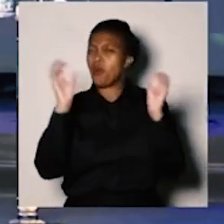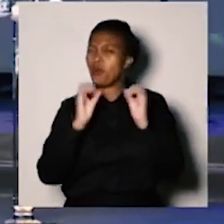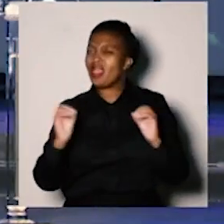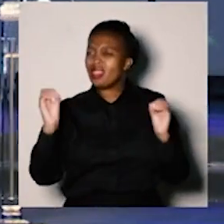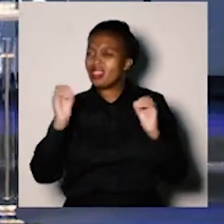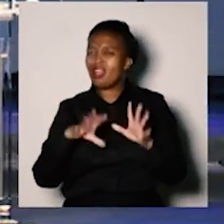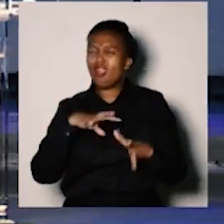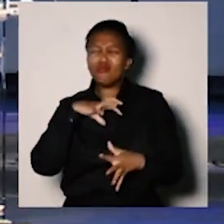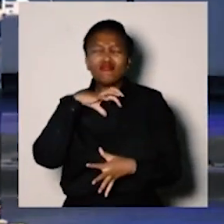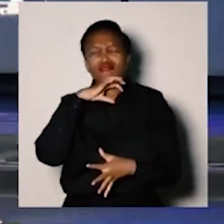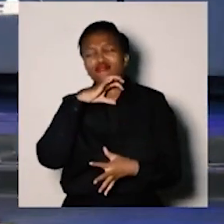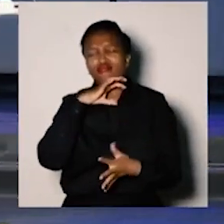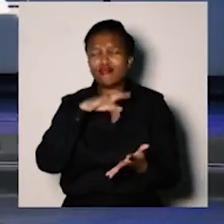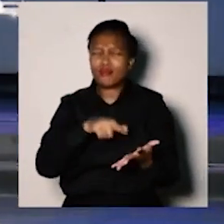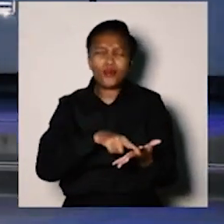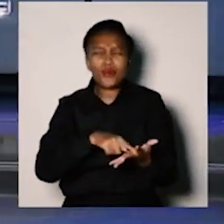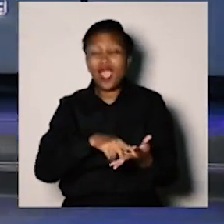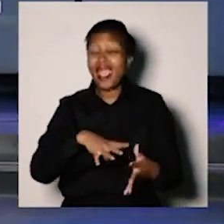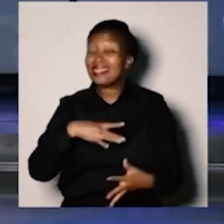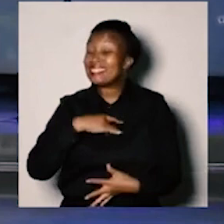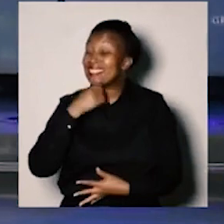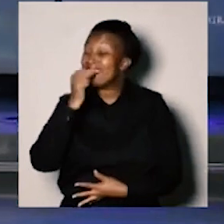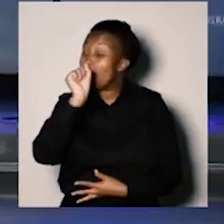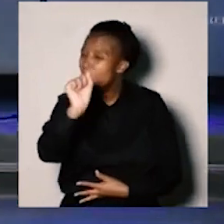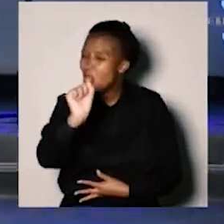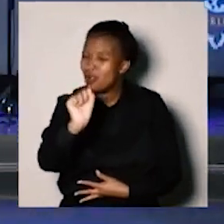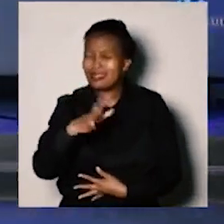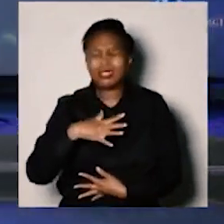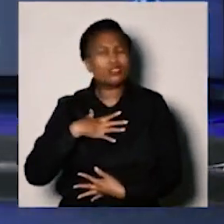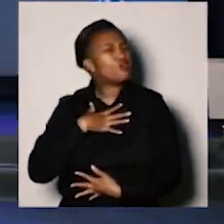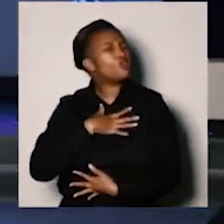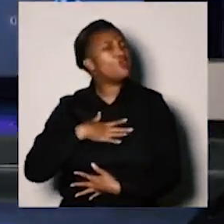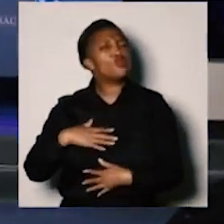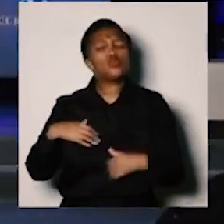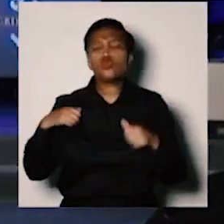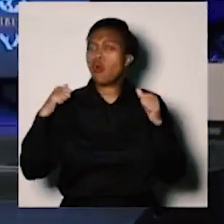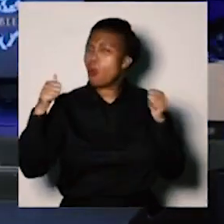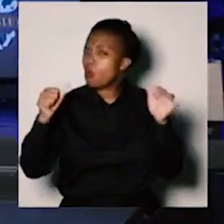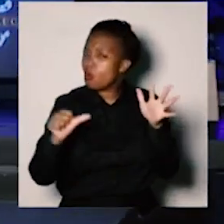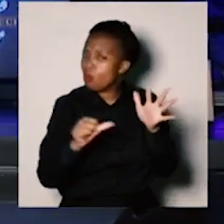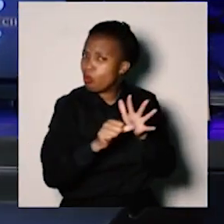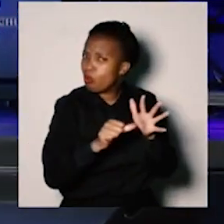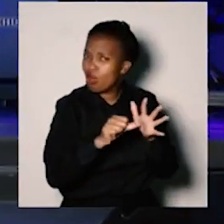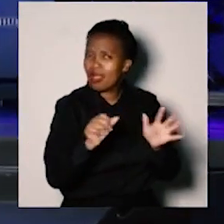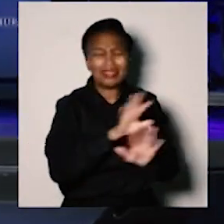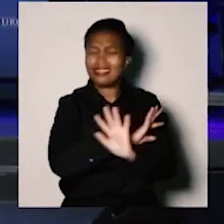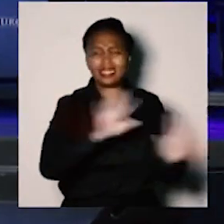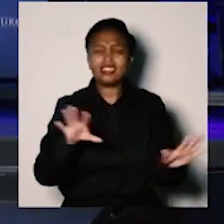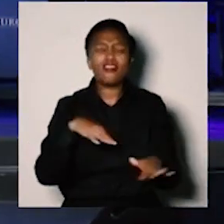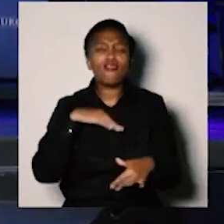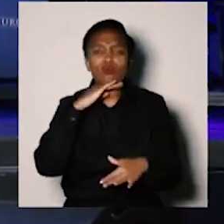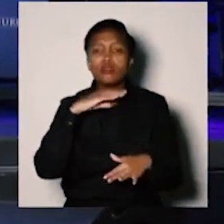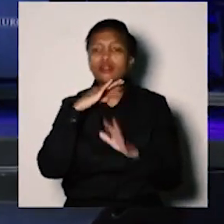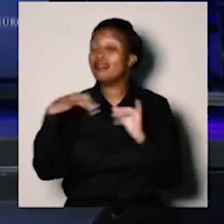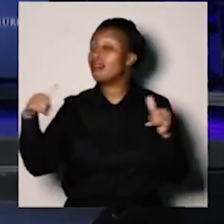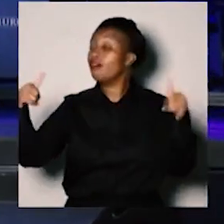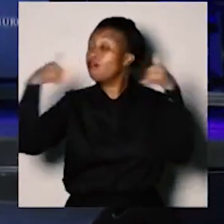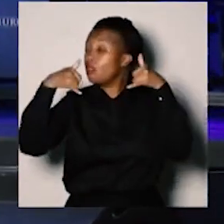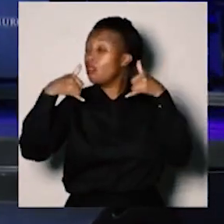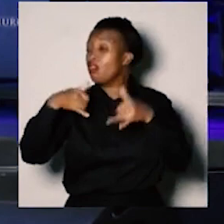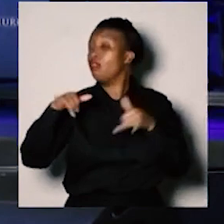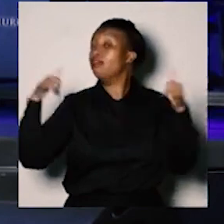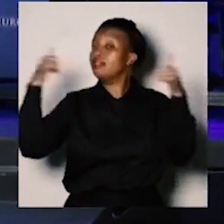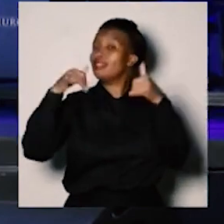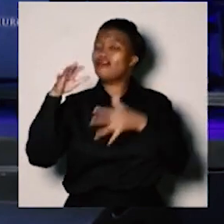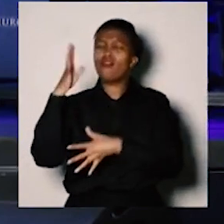spot. Your soul is so precious that there's not enough silver, not enough gold, not